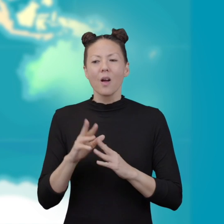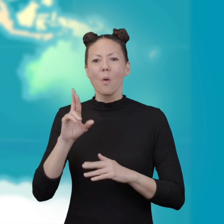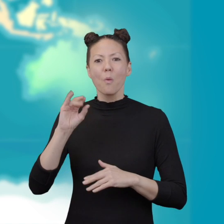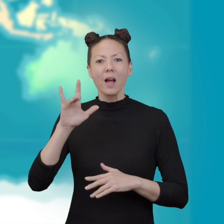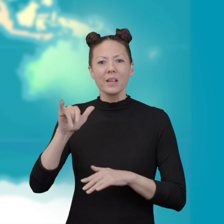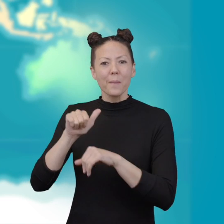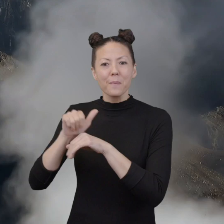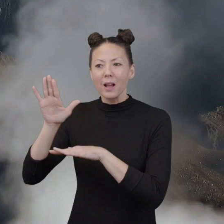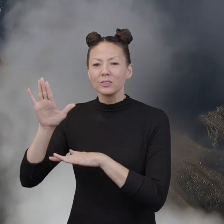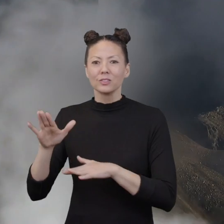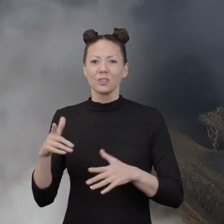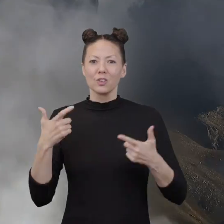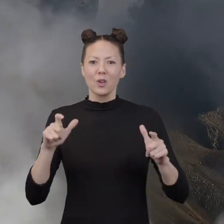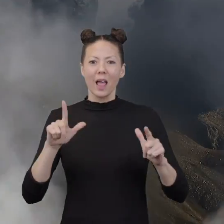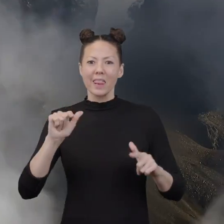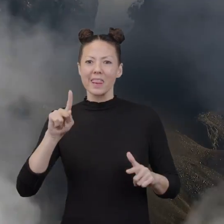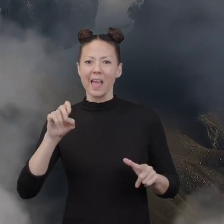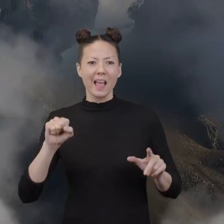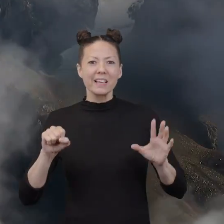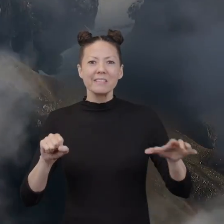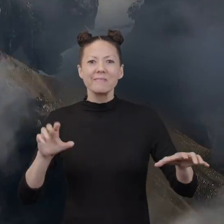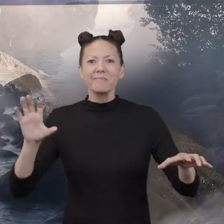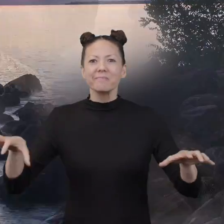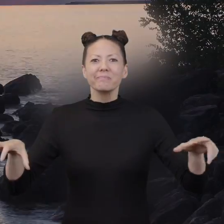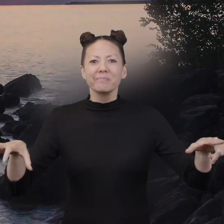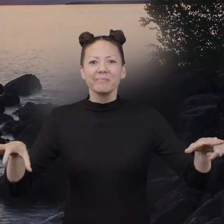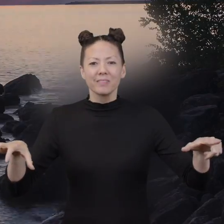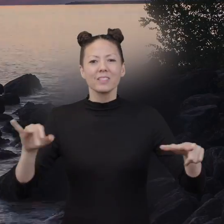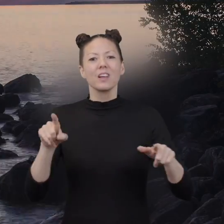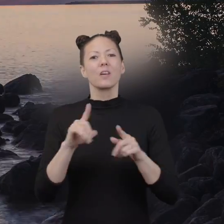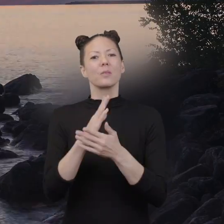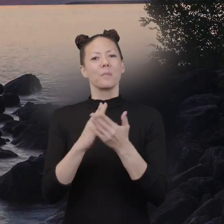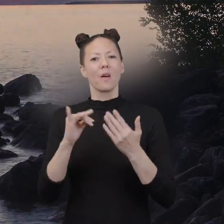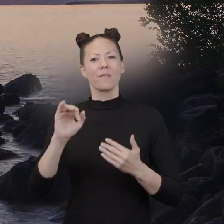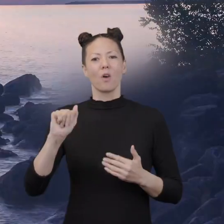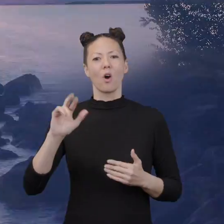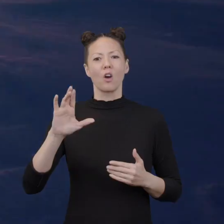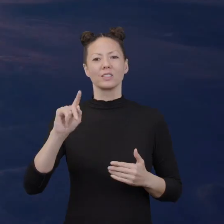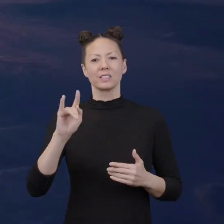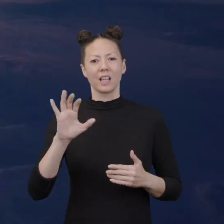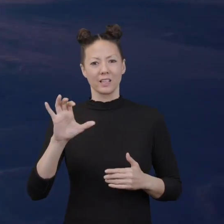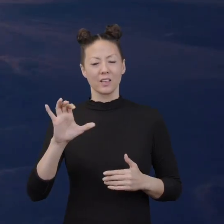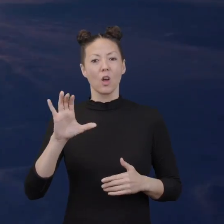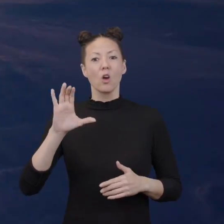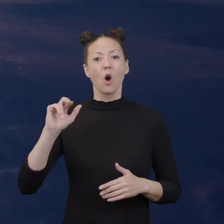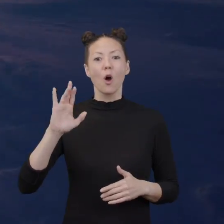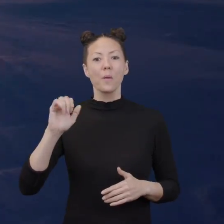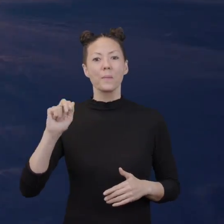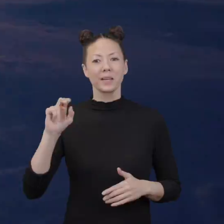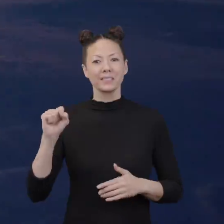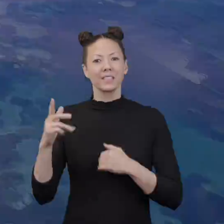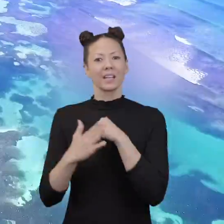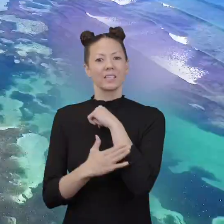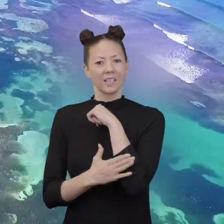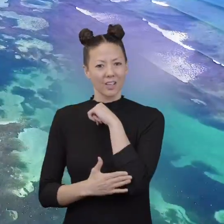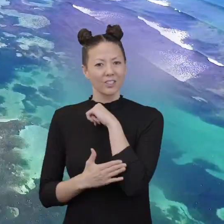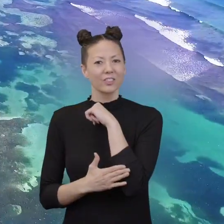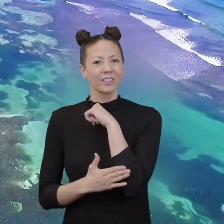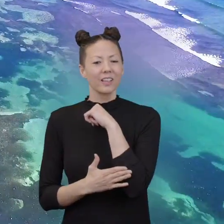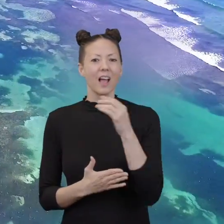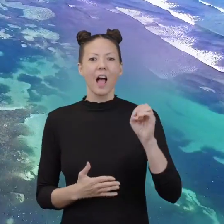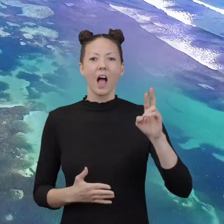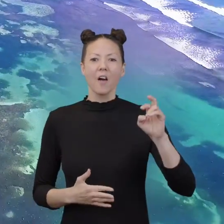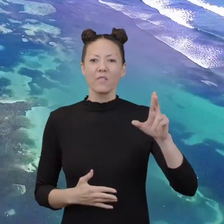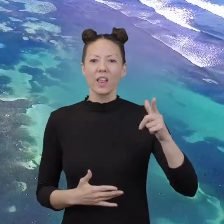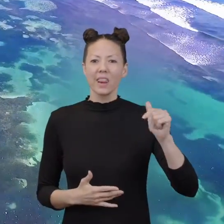of North America. The Rocky Mountains, the Great Lakes, parts of the Arctic, the